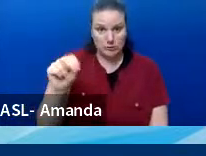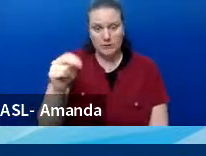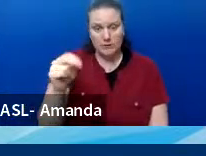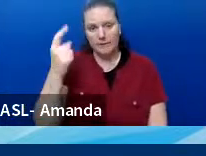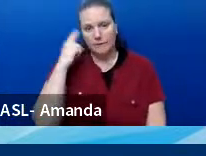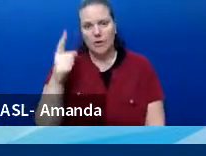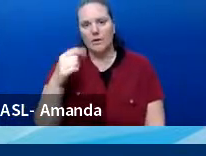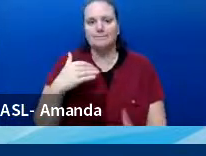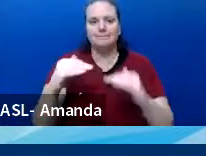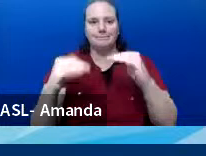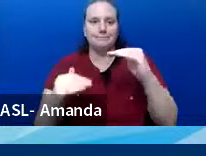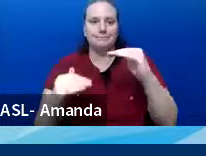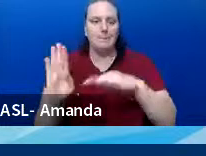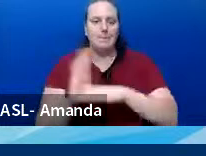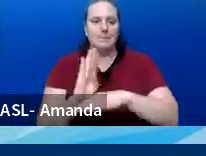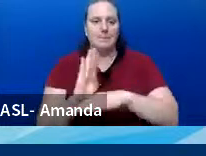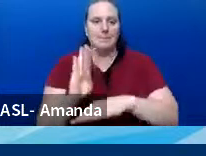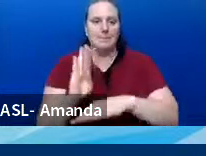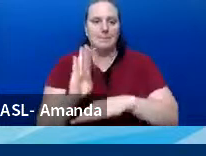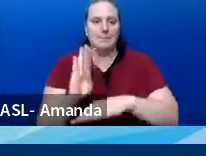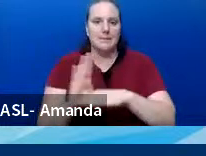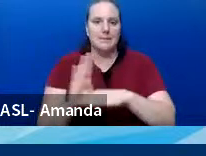Opportunities.